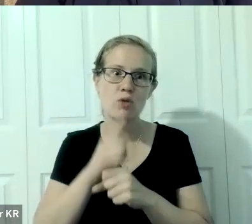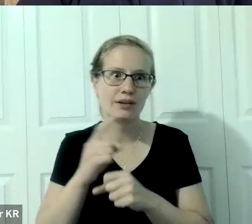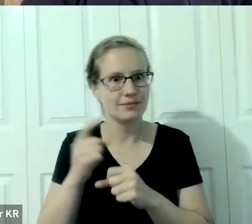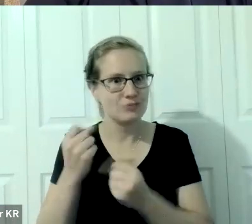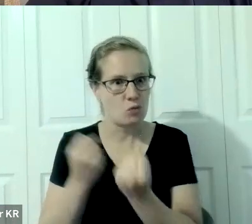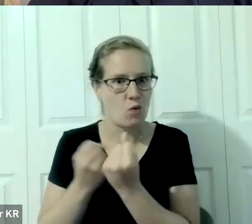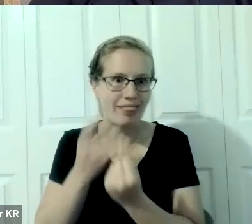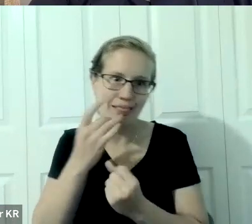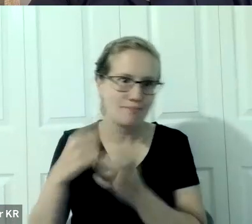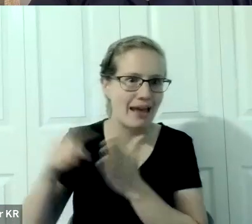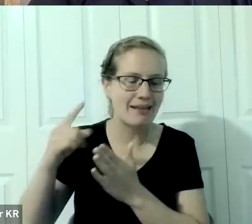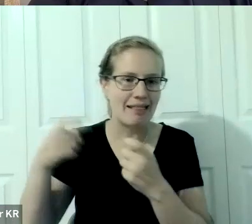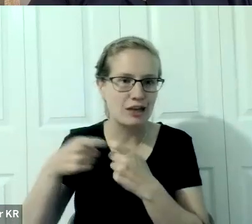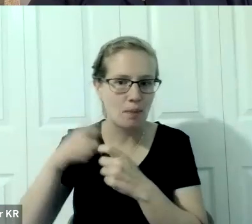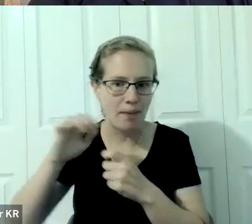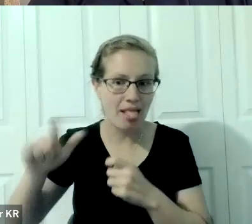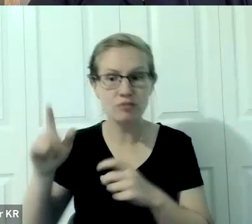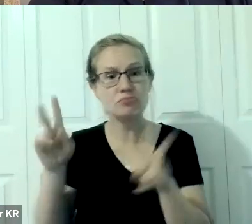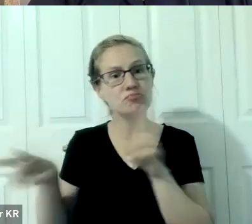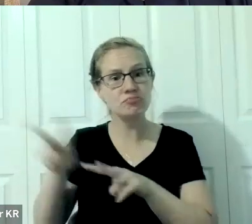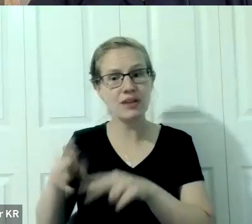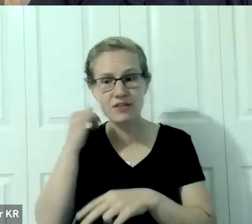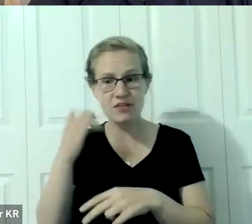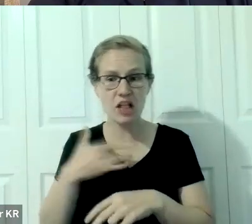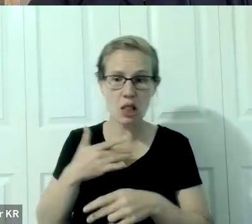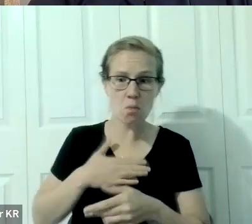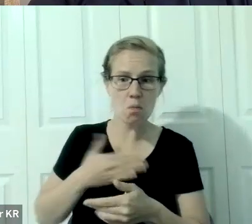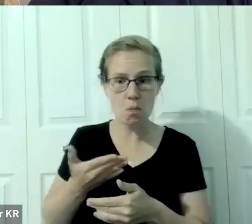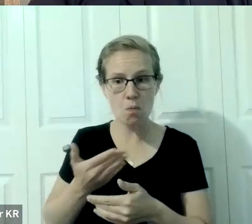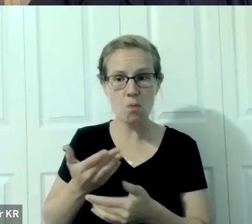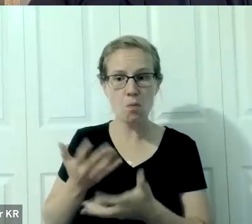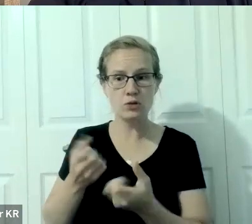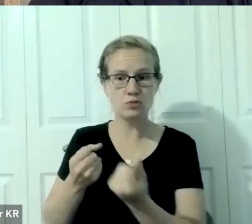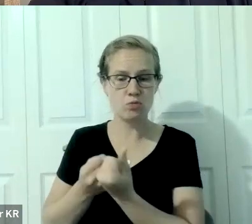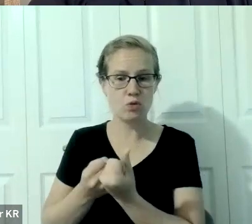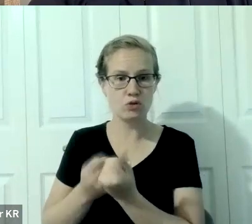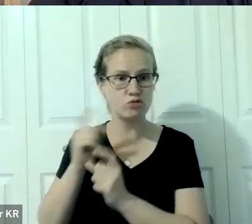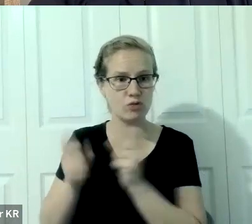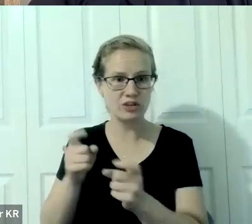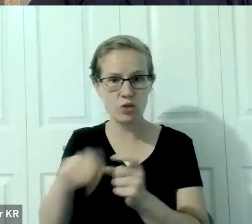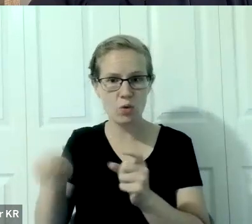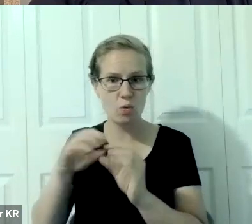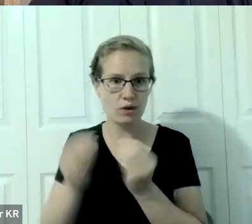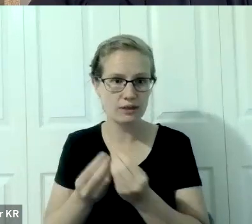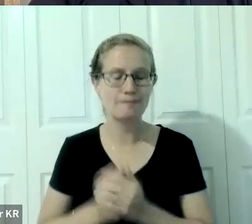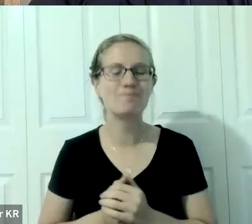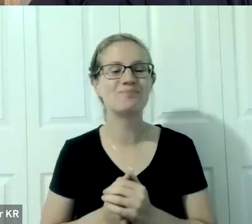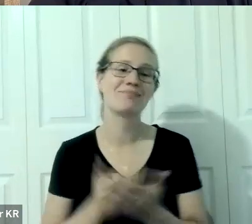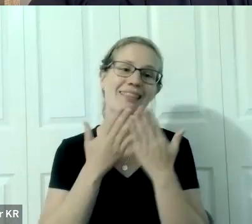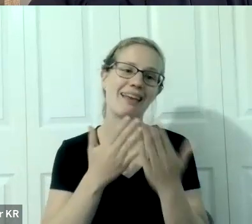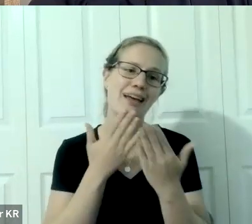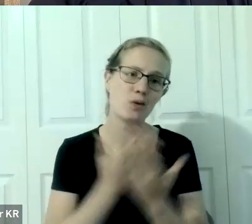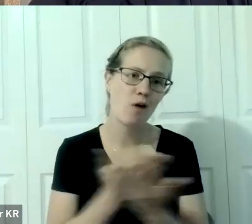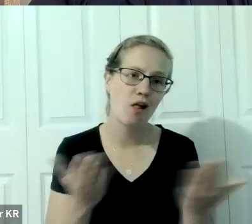can always take a look there if you feel so inclined to want to make a donation to any of these organizations. So I want to thank you all